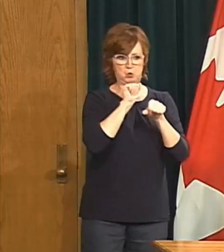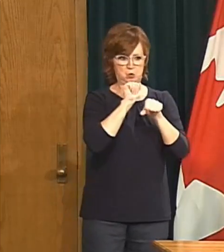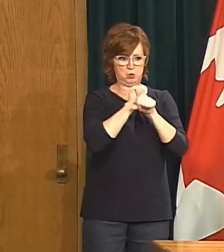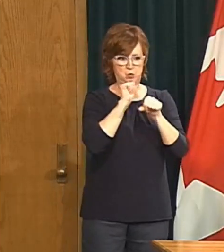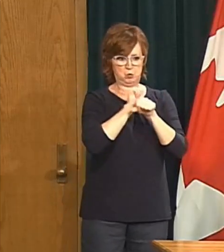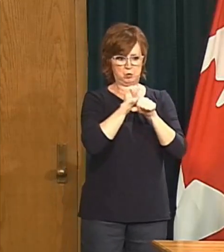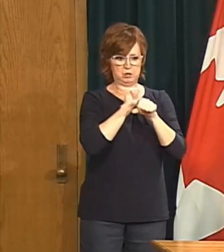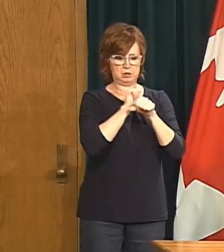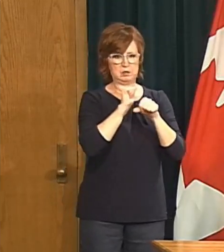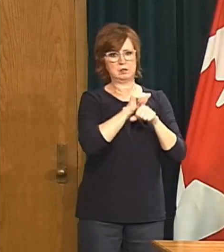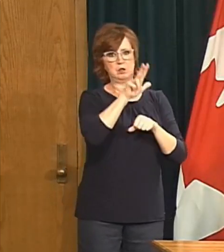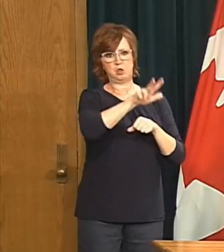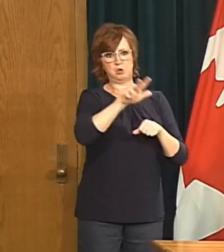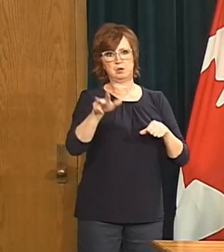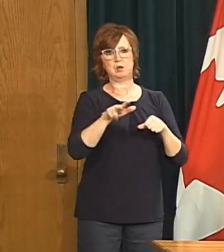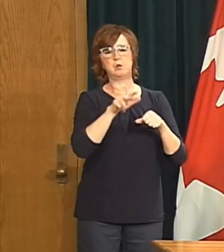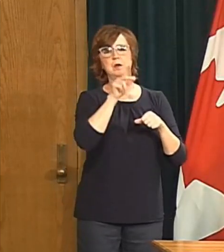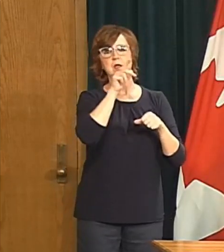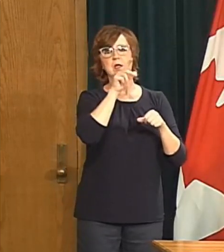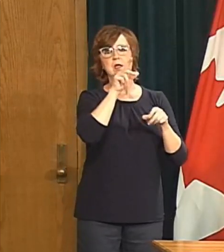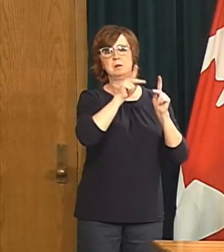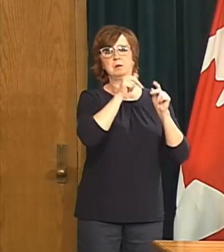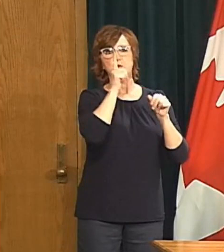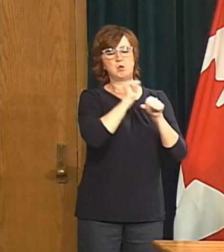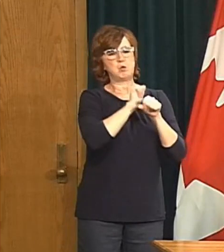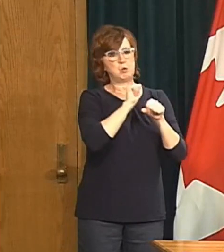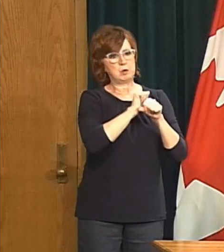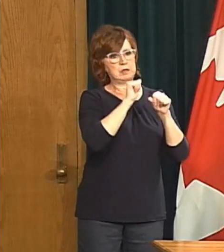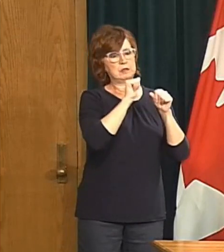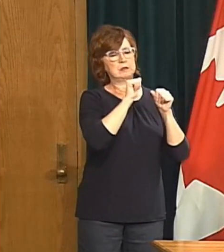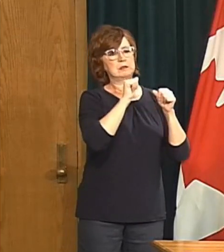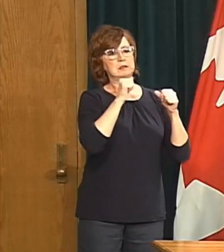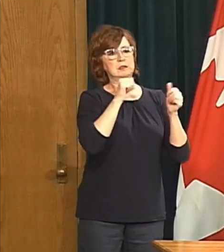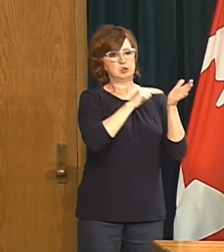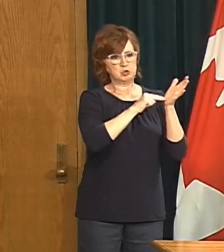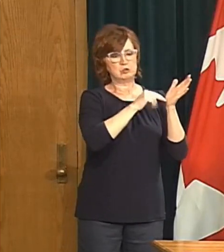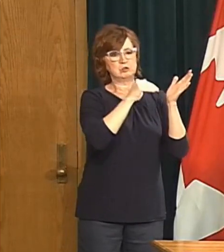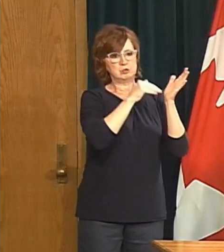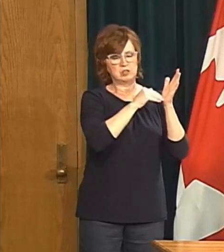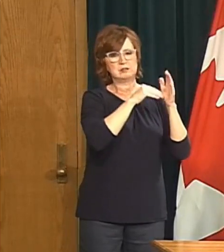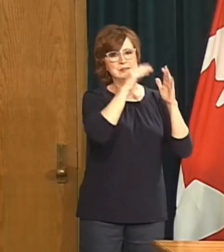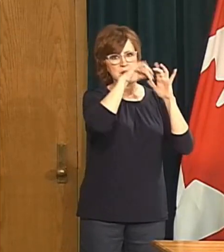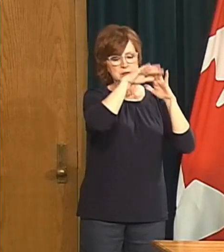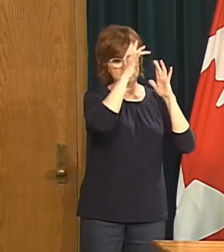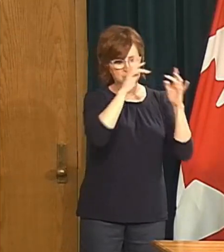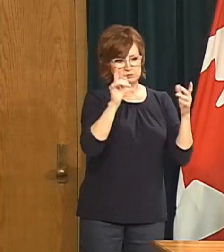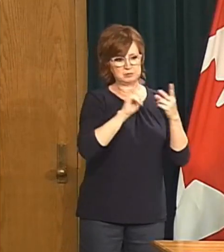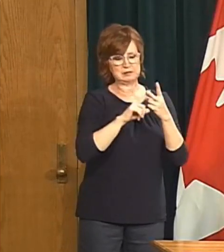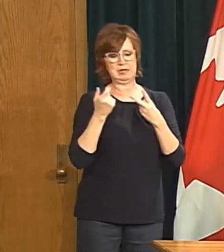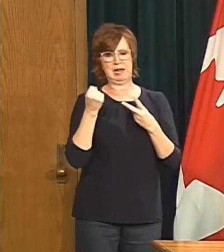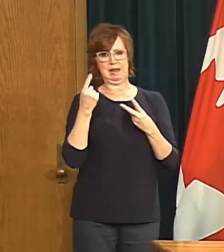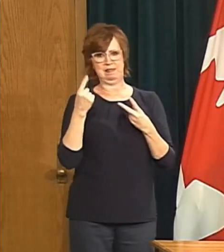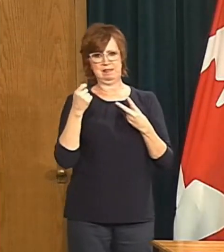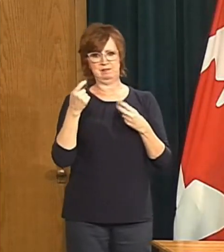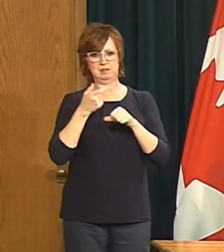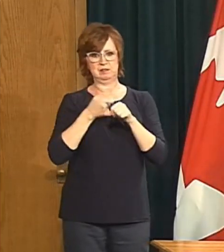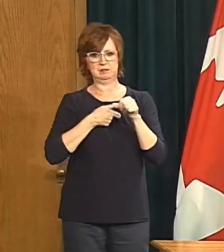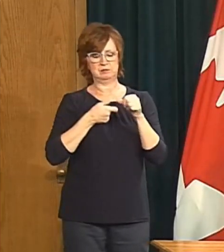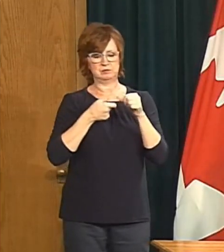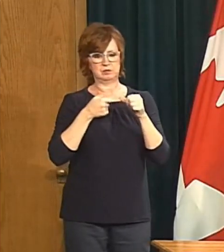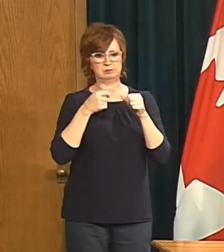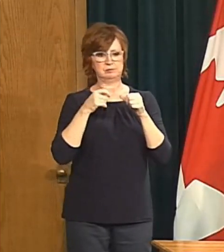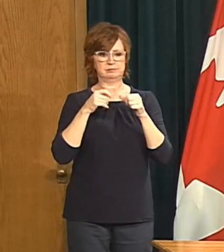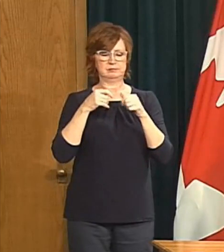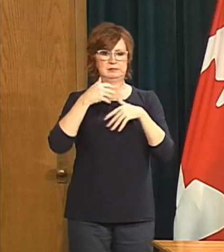cases in healthcare workers. 11 plus were due to social events, but certainly we can see and expect over